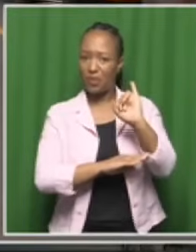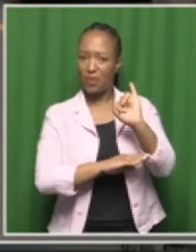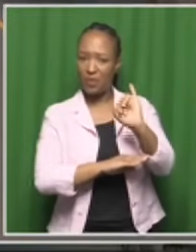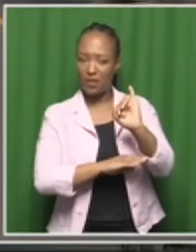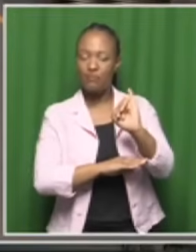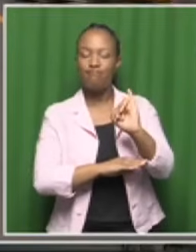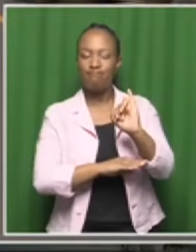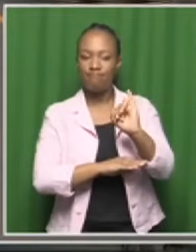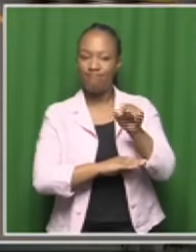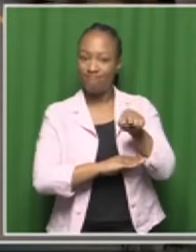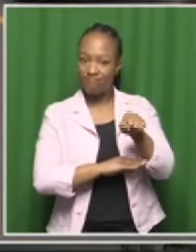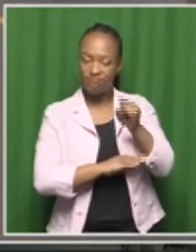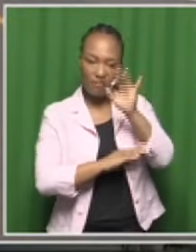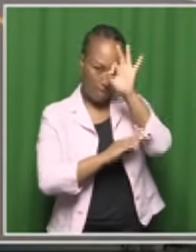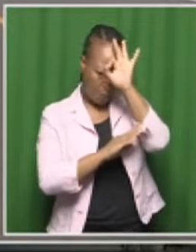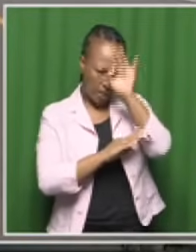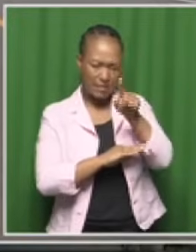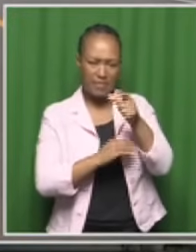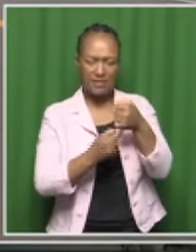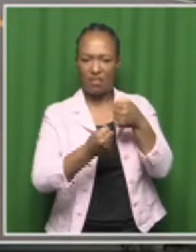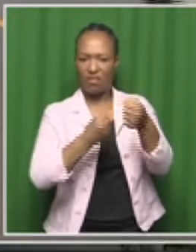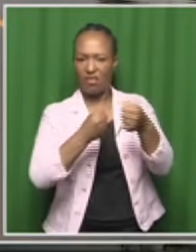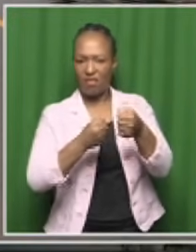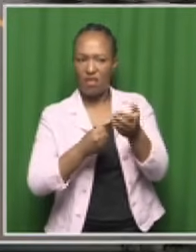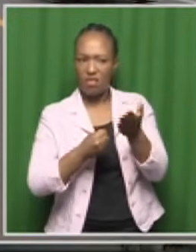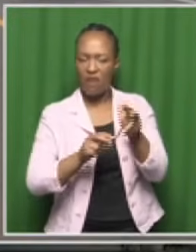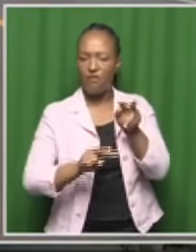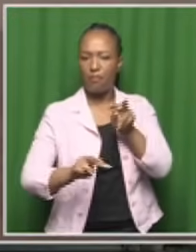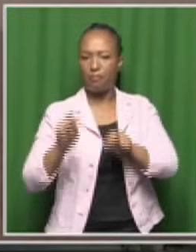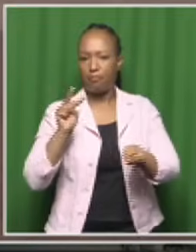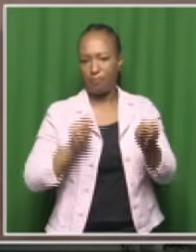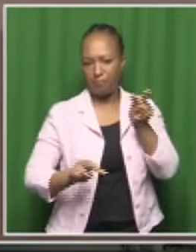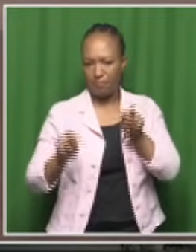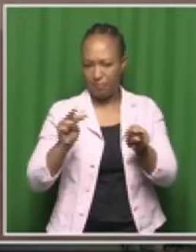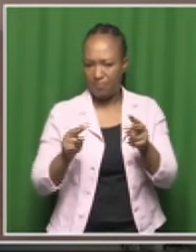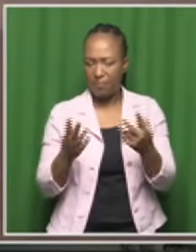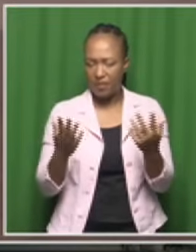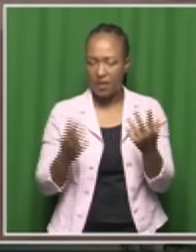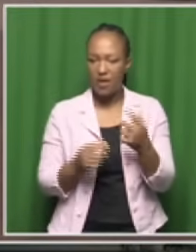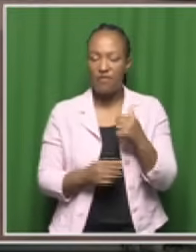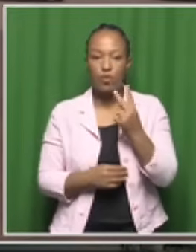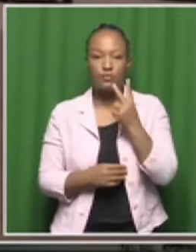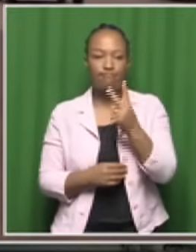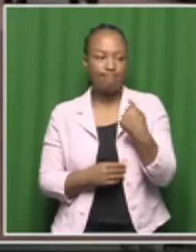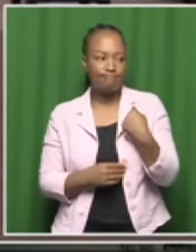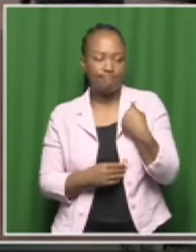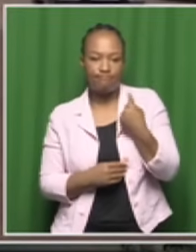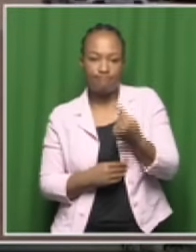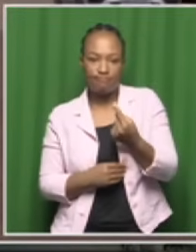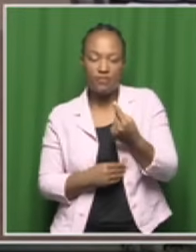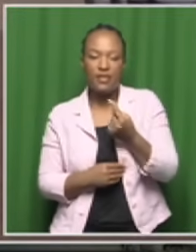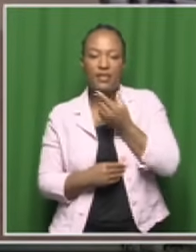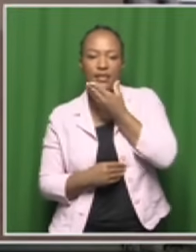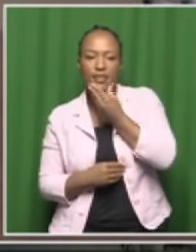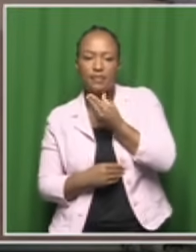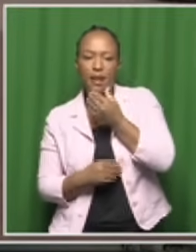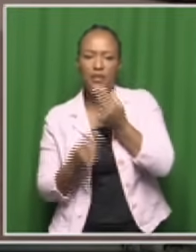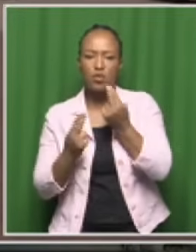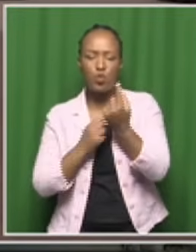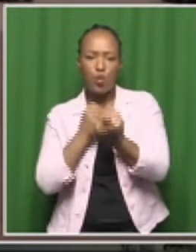need a high law enforcement visibility. You've seen that over the festive season, as you see